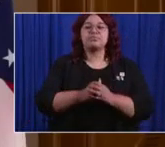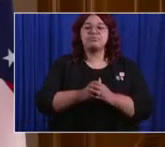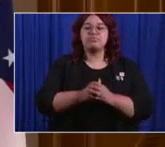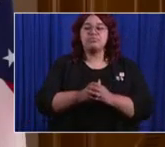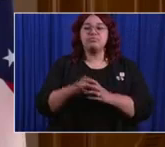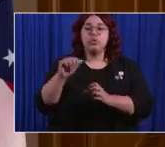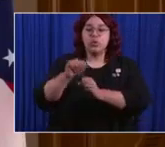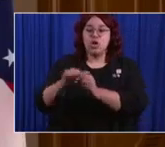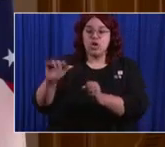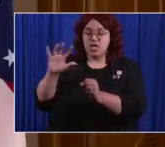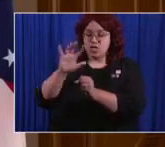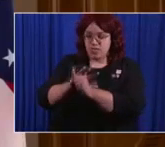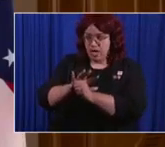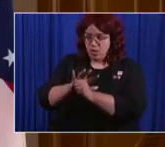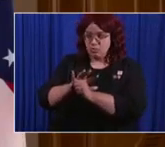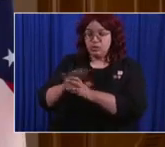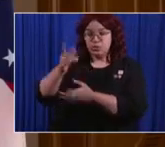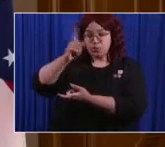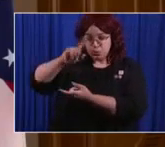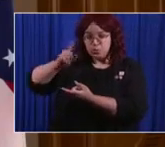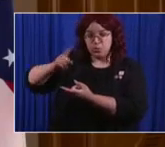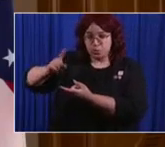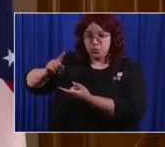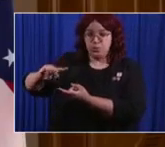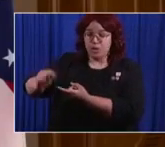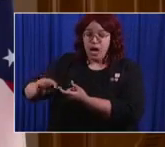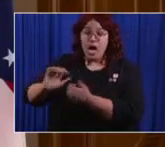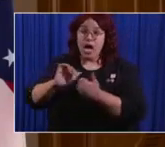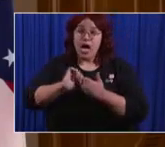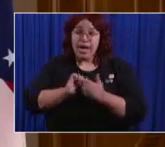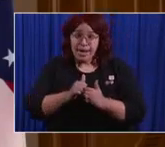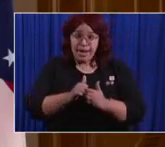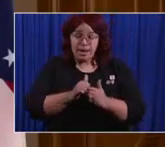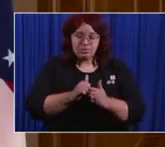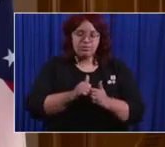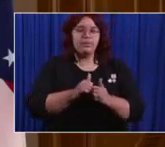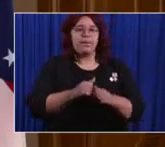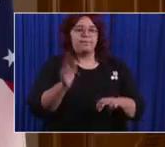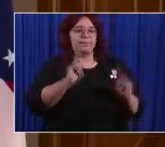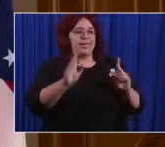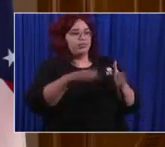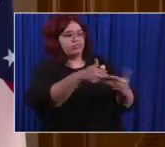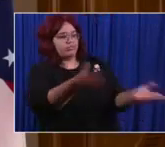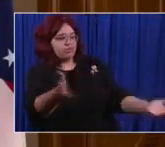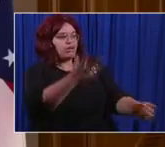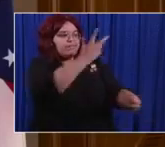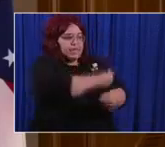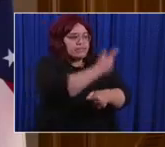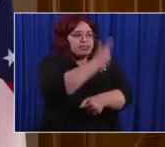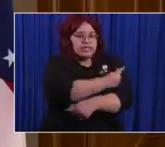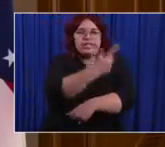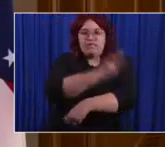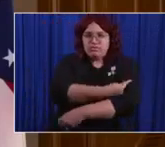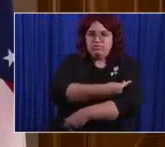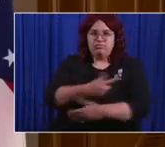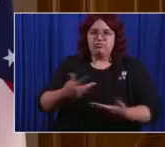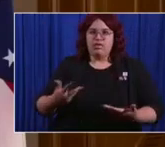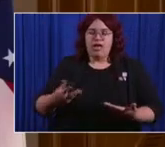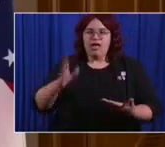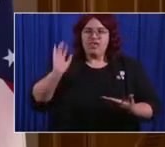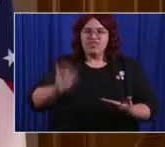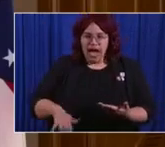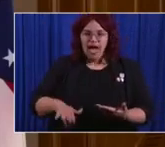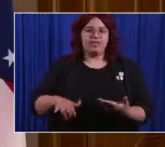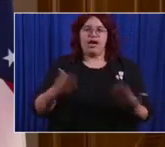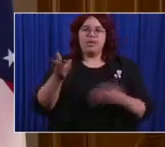pandemic by getting more and more people vaccinated. That is our ticket out. It's our ticket